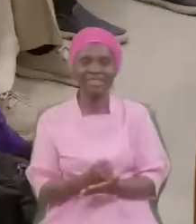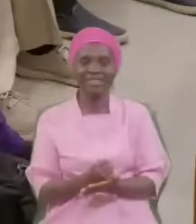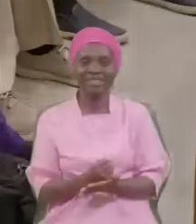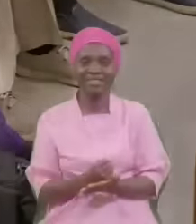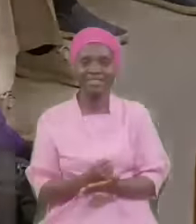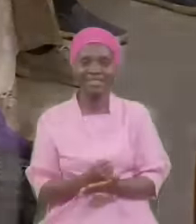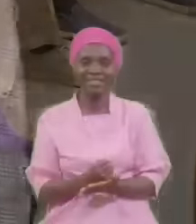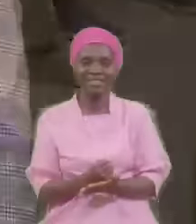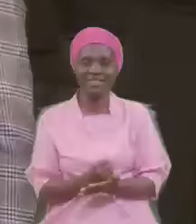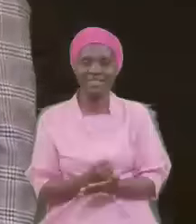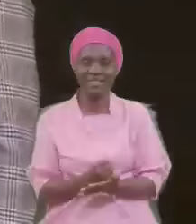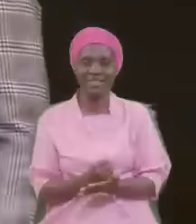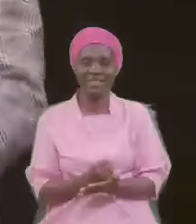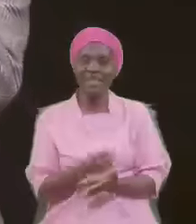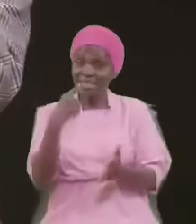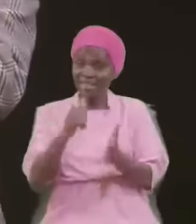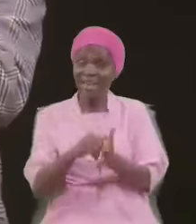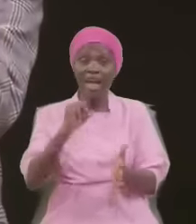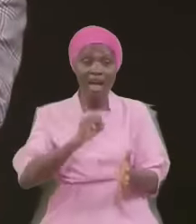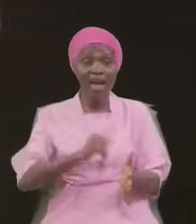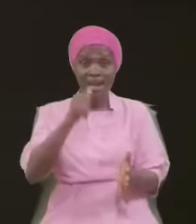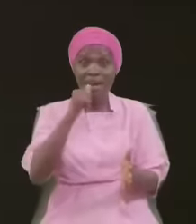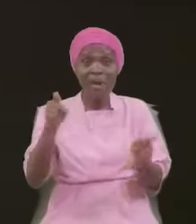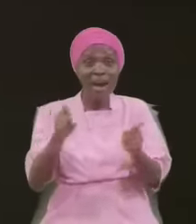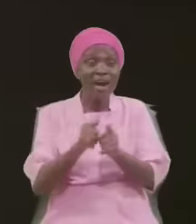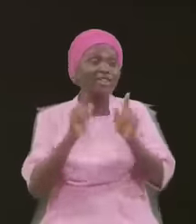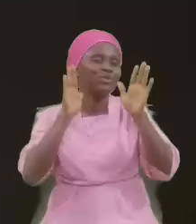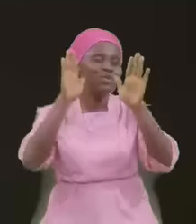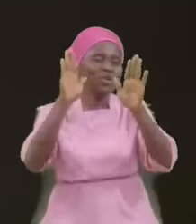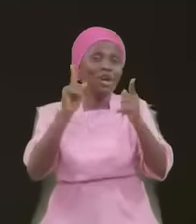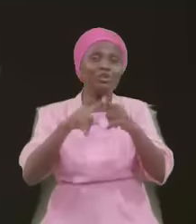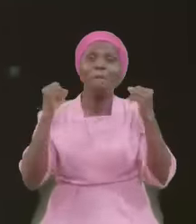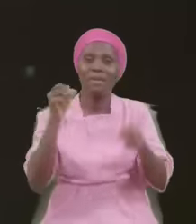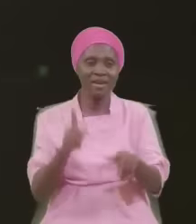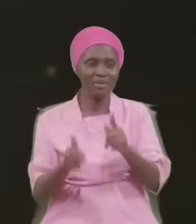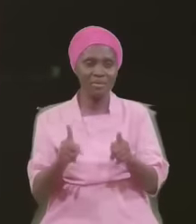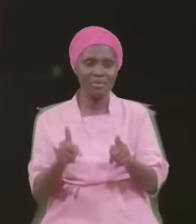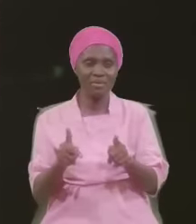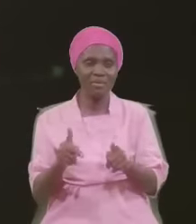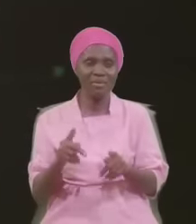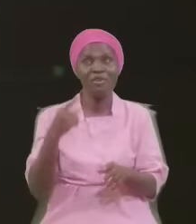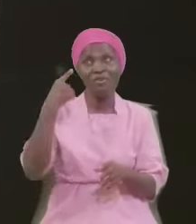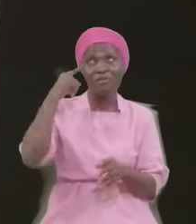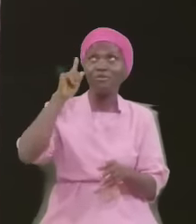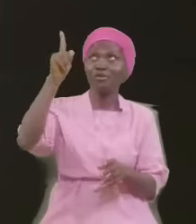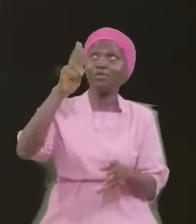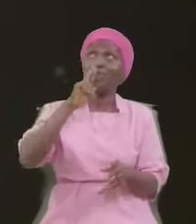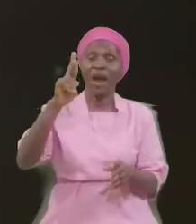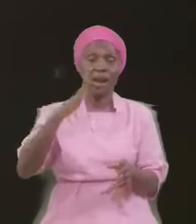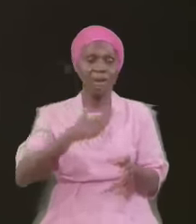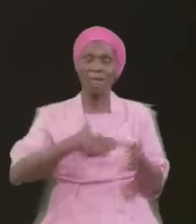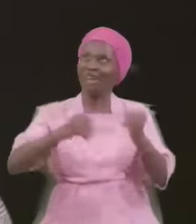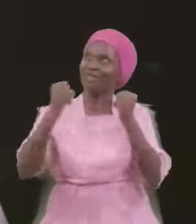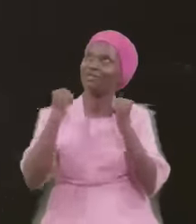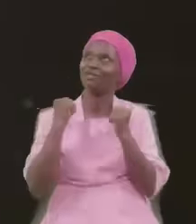I am as a wonder unto many, but thou art my strong refuge.